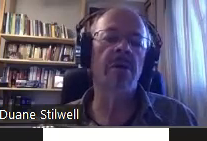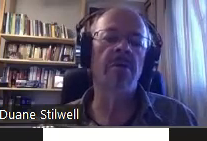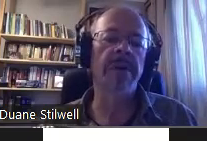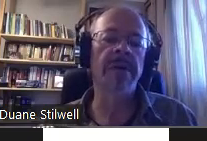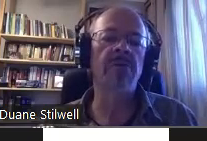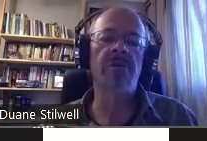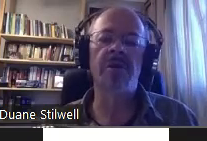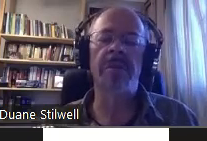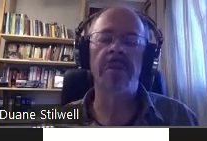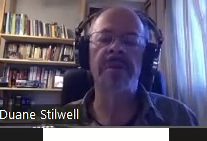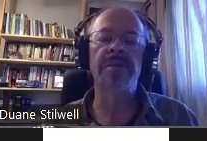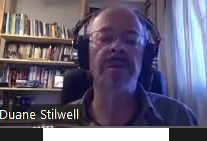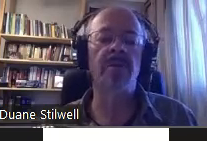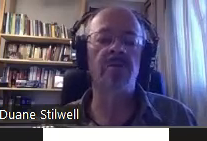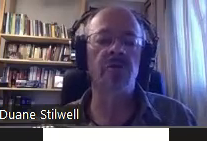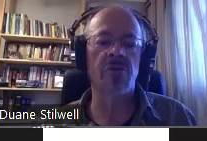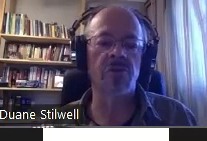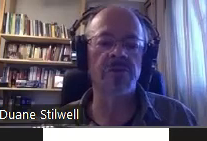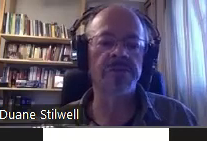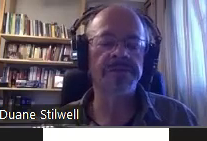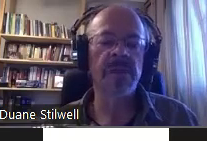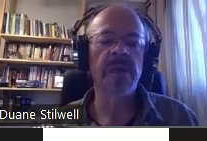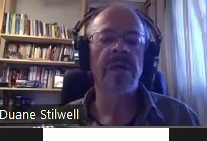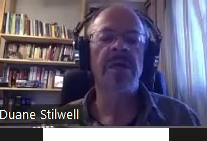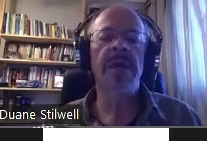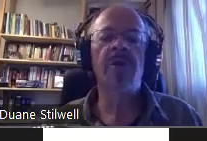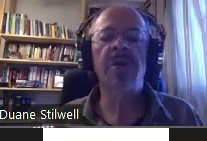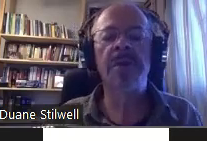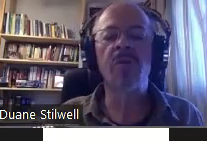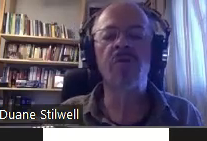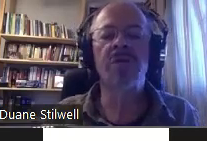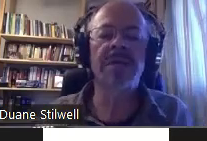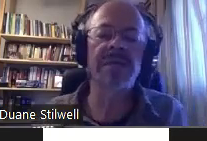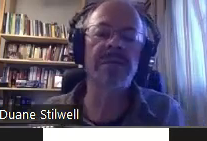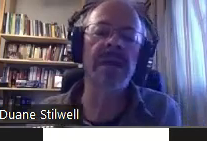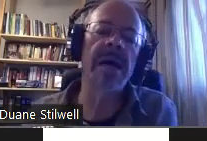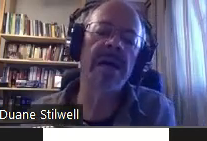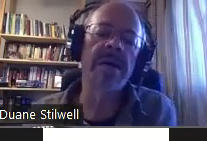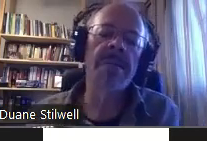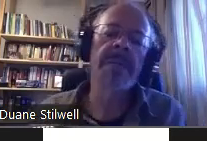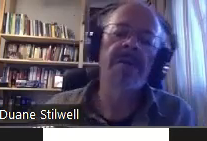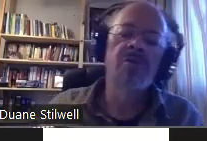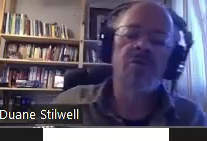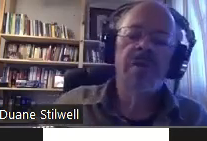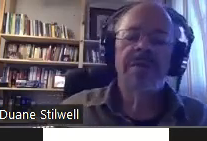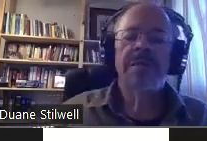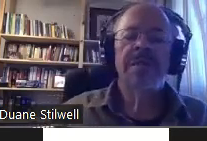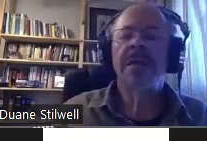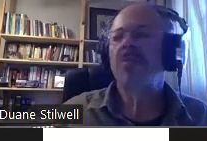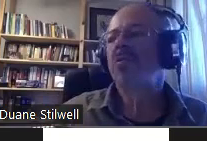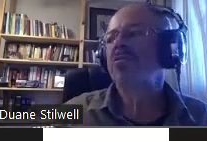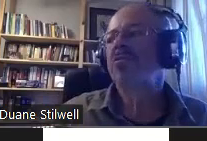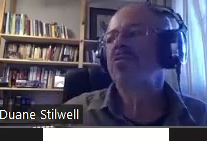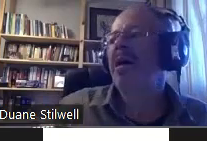that. And Jonathan, there's also a question, a similar question, wondering if we have demographics